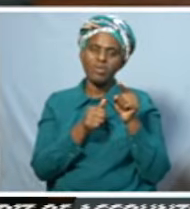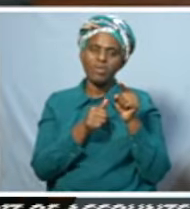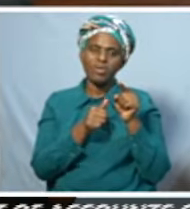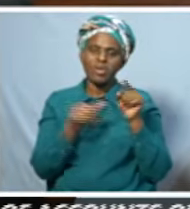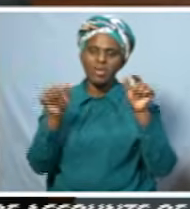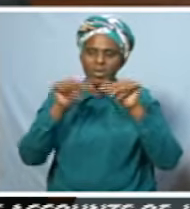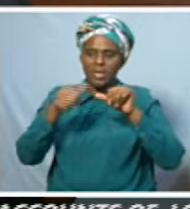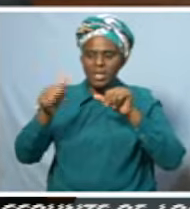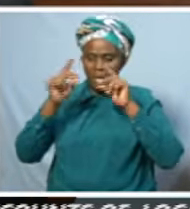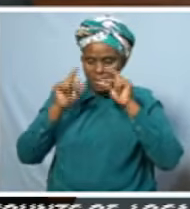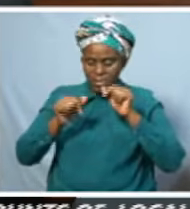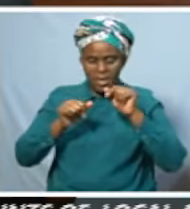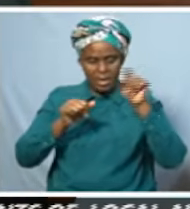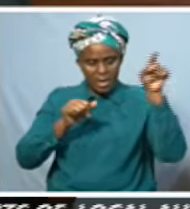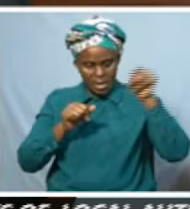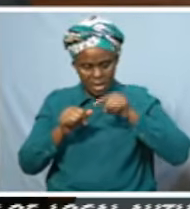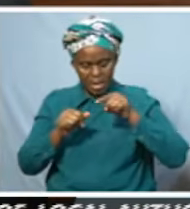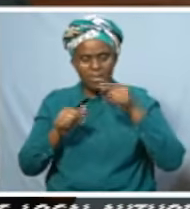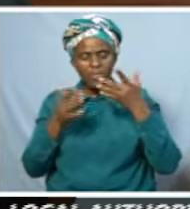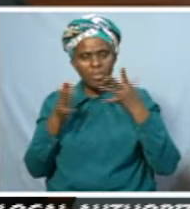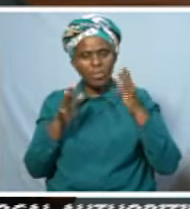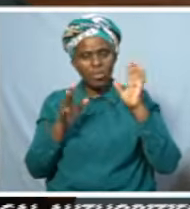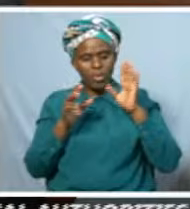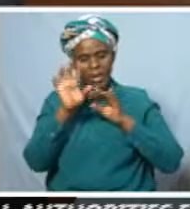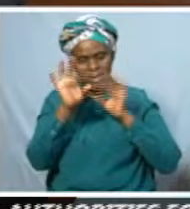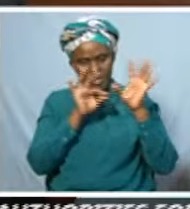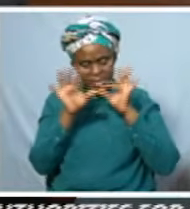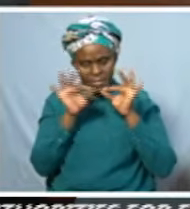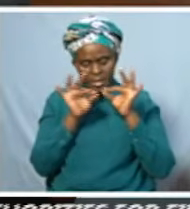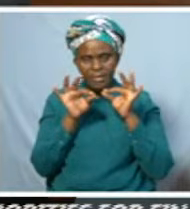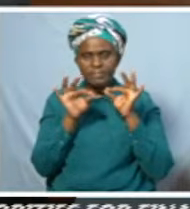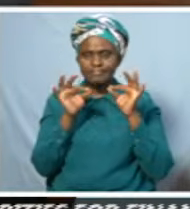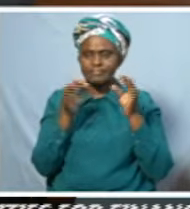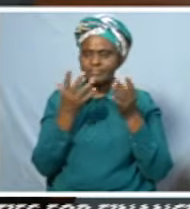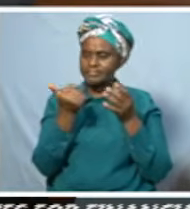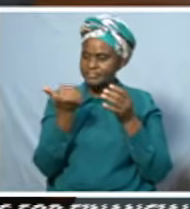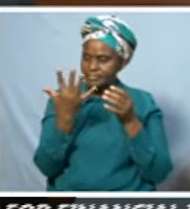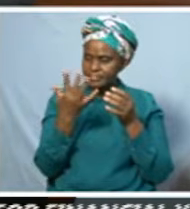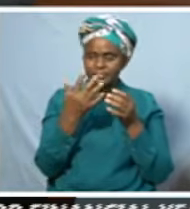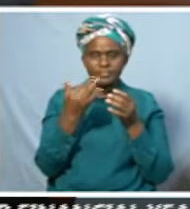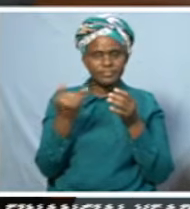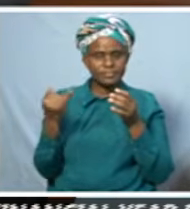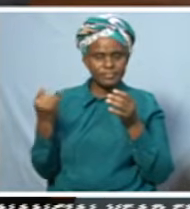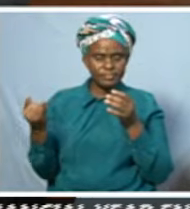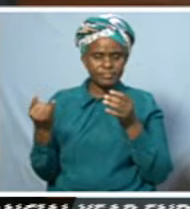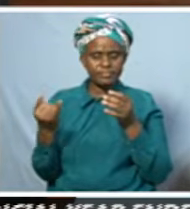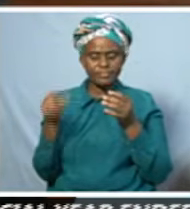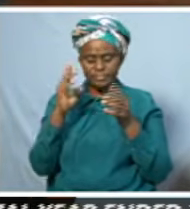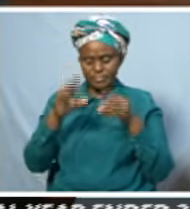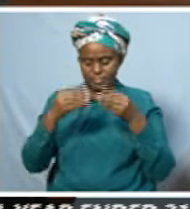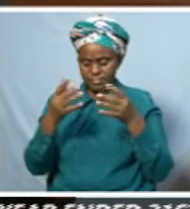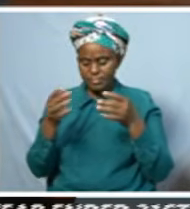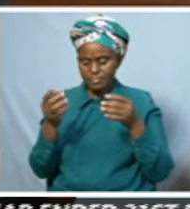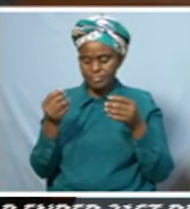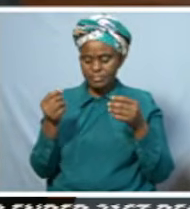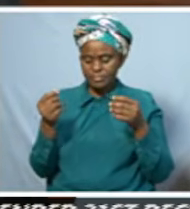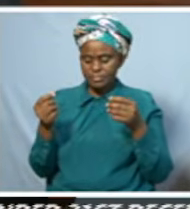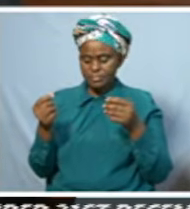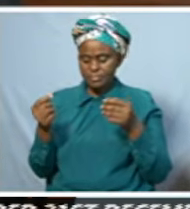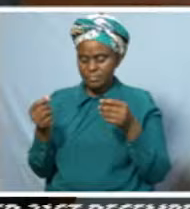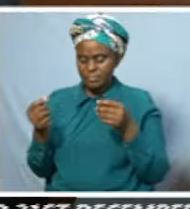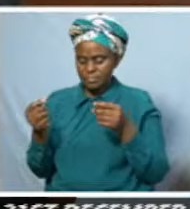the auditor arrives. When the auditor arrives, they will pick out randomly maybe 15 issues. They will give you 14